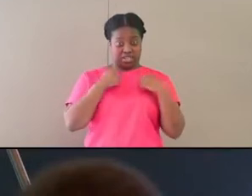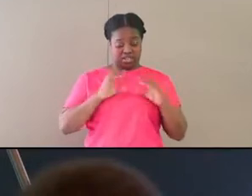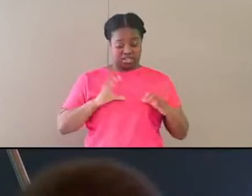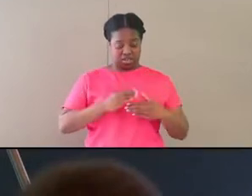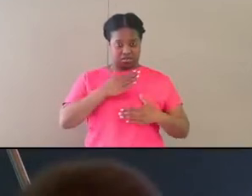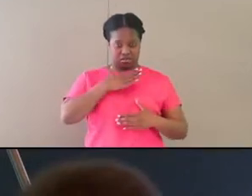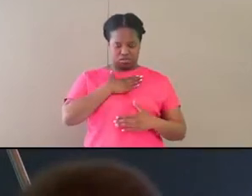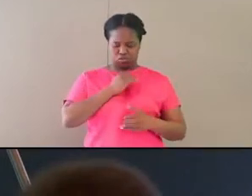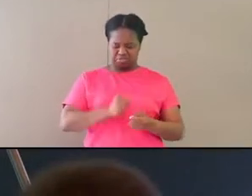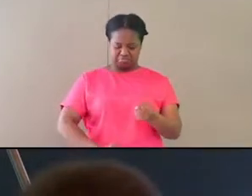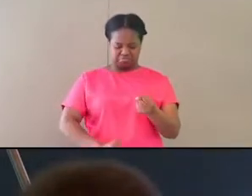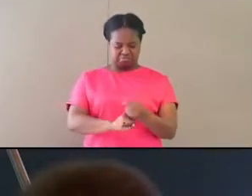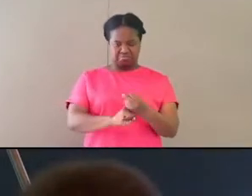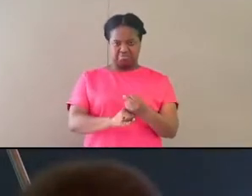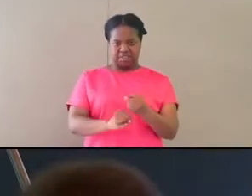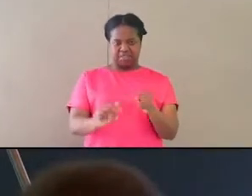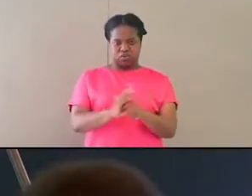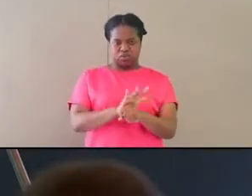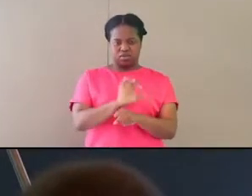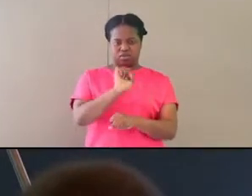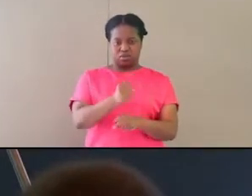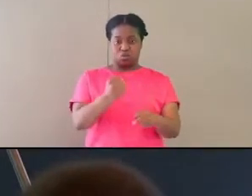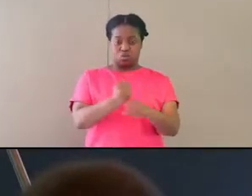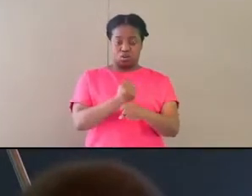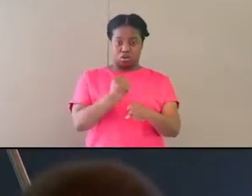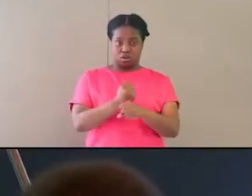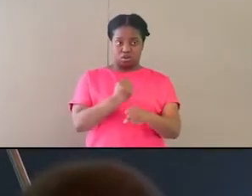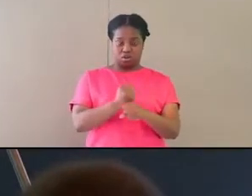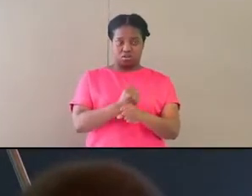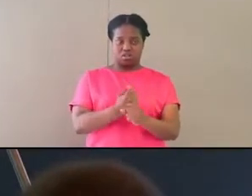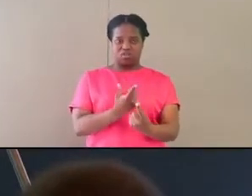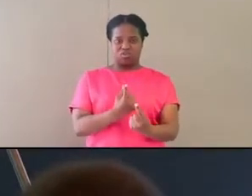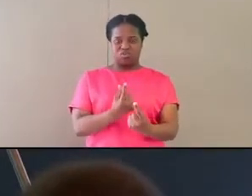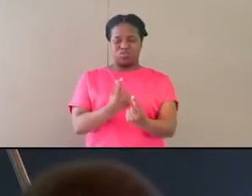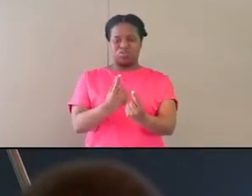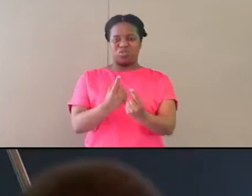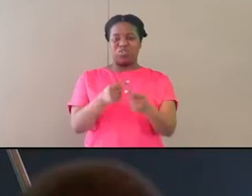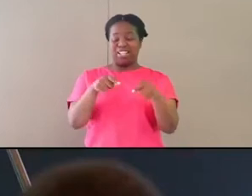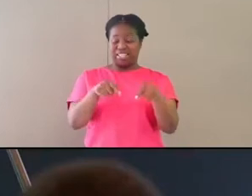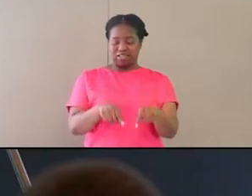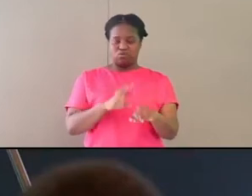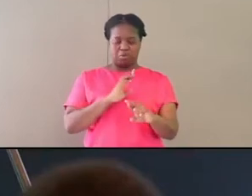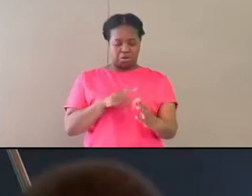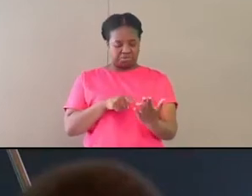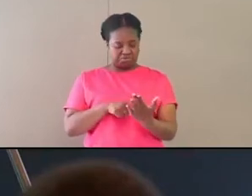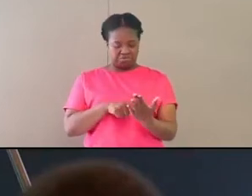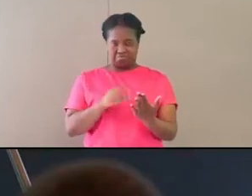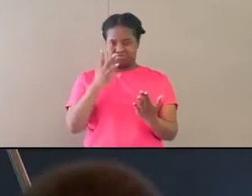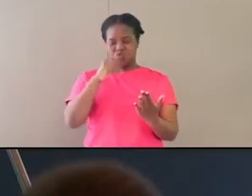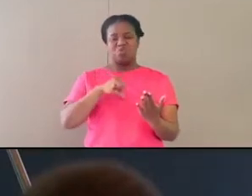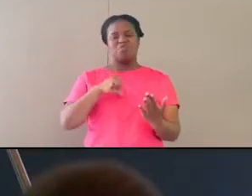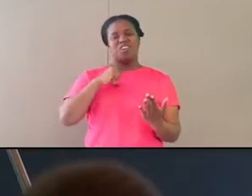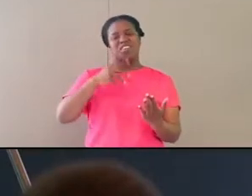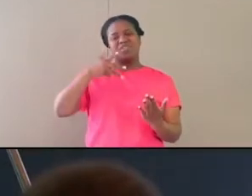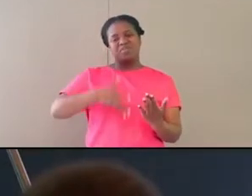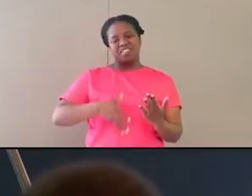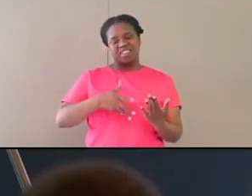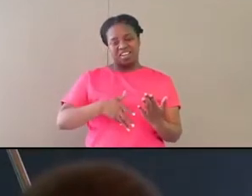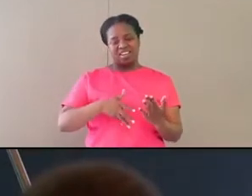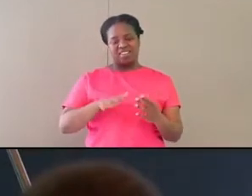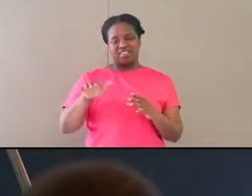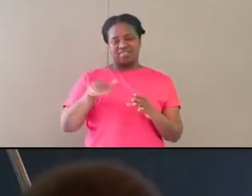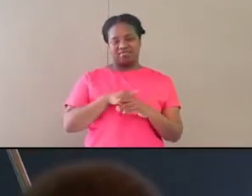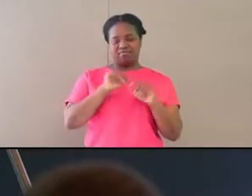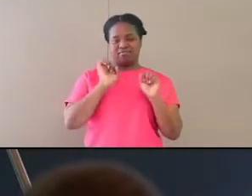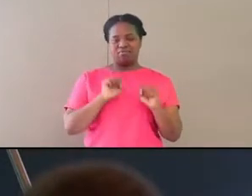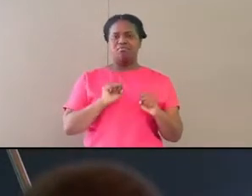be able to support the work of the production of this report we're very proud to be associated with